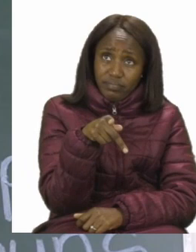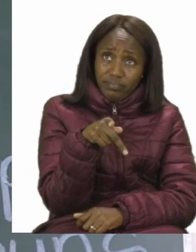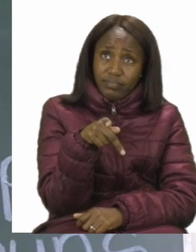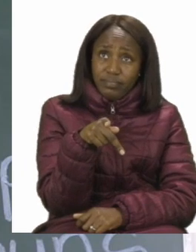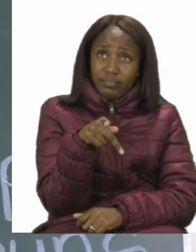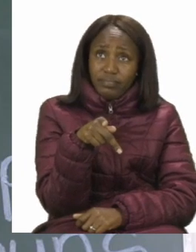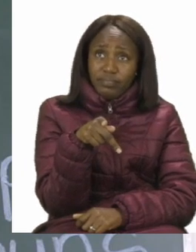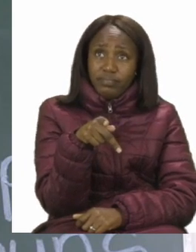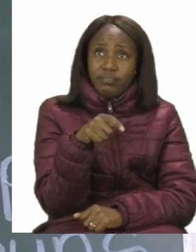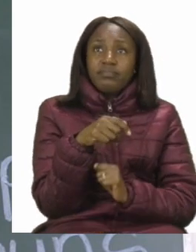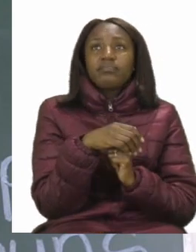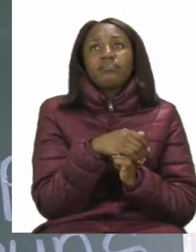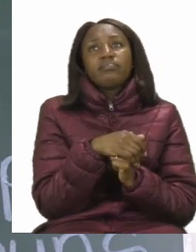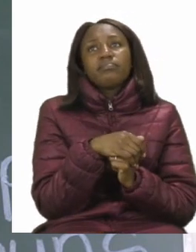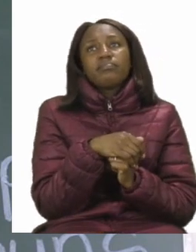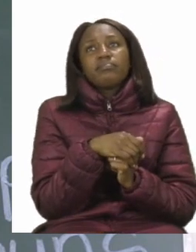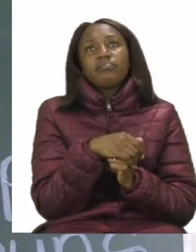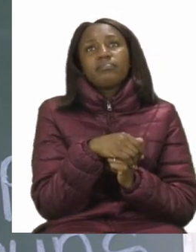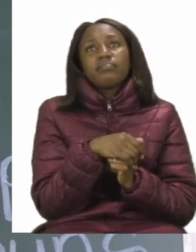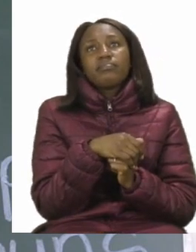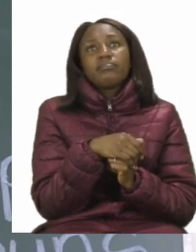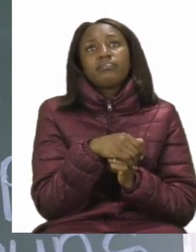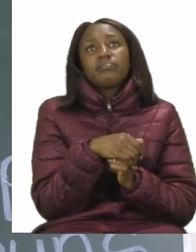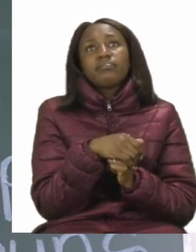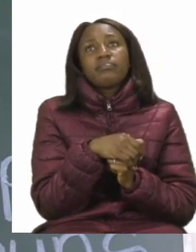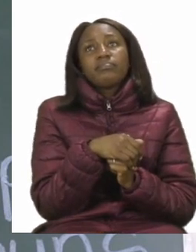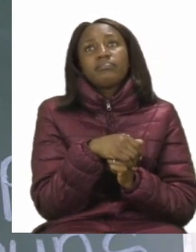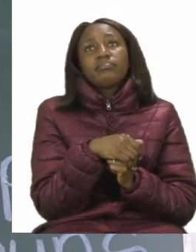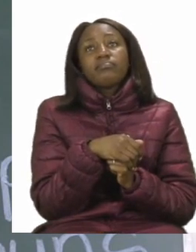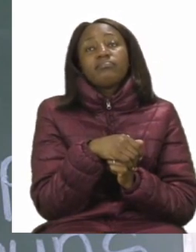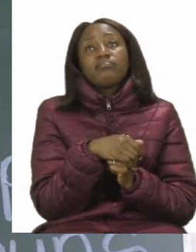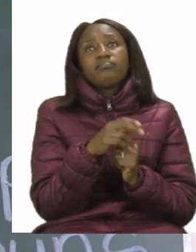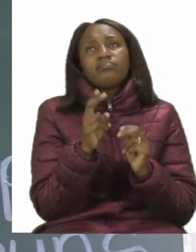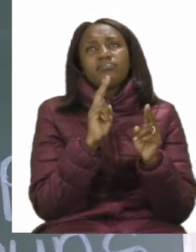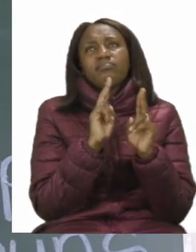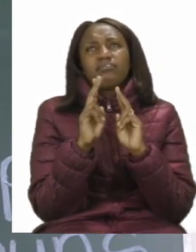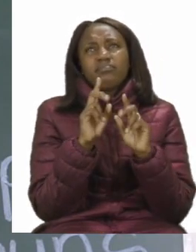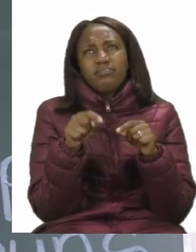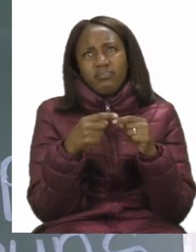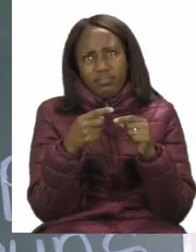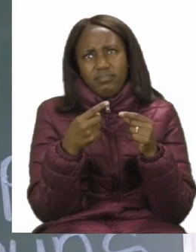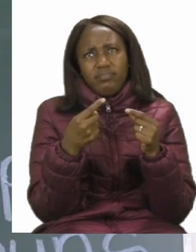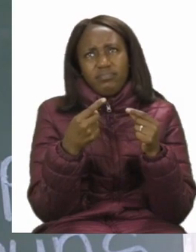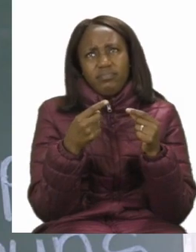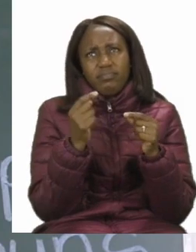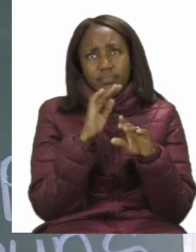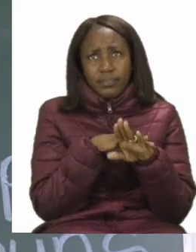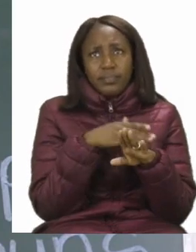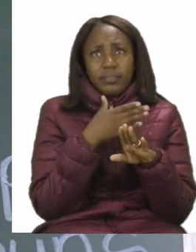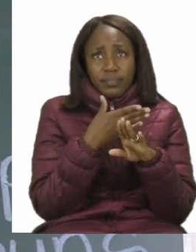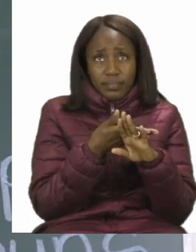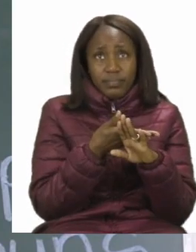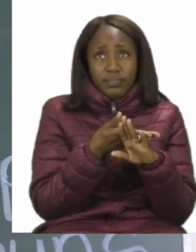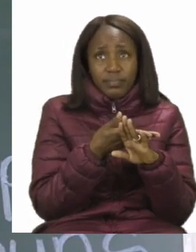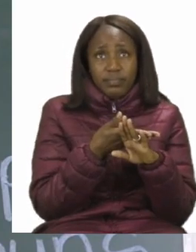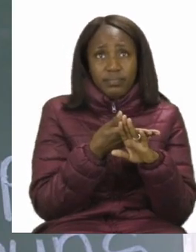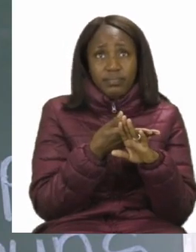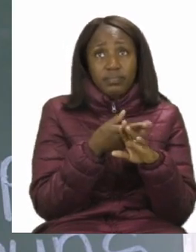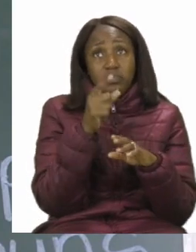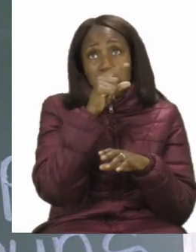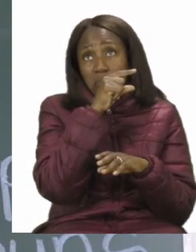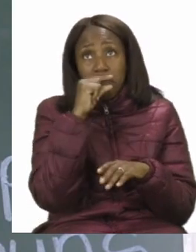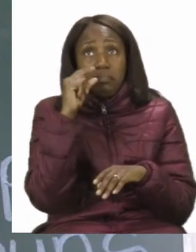Now, when we talk about proper nouns, we refer to more specific things, okay? In this case, maybe